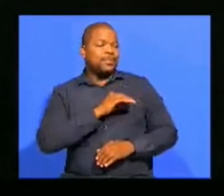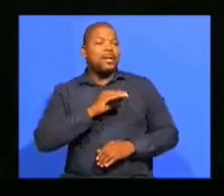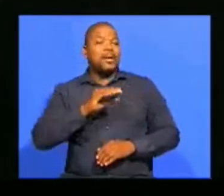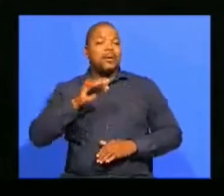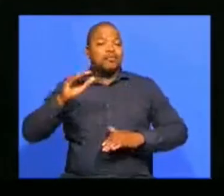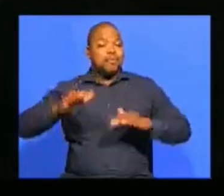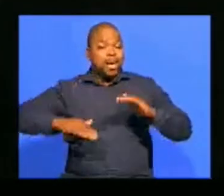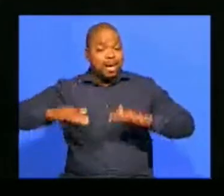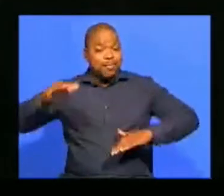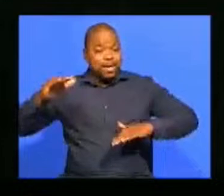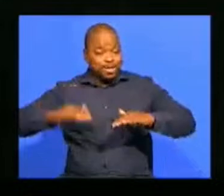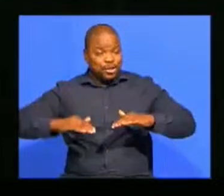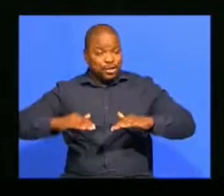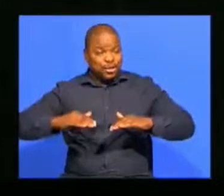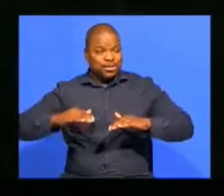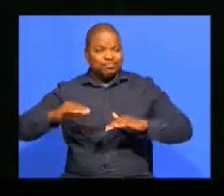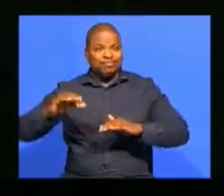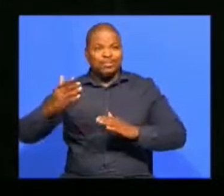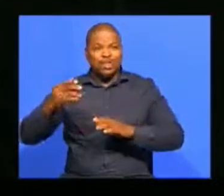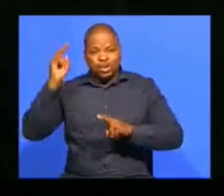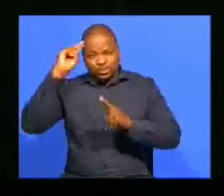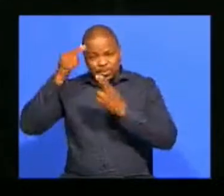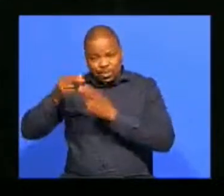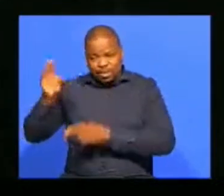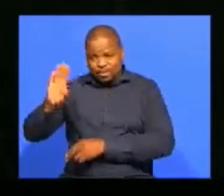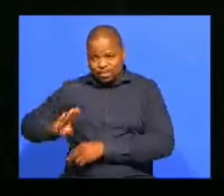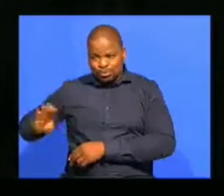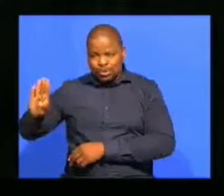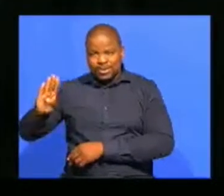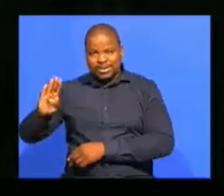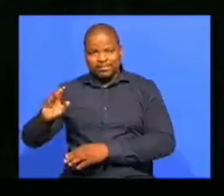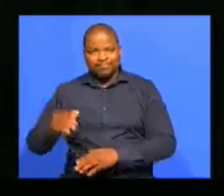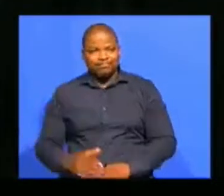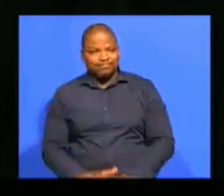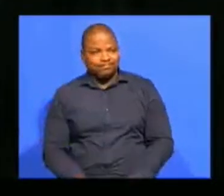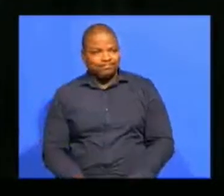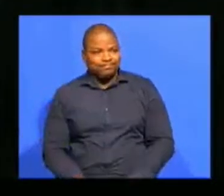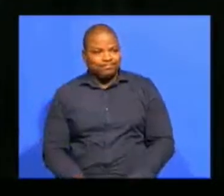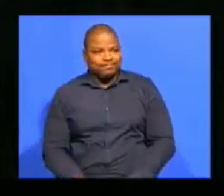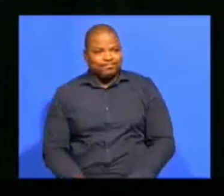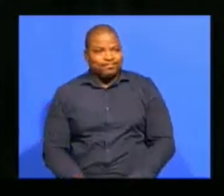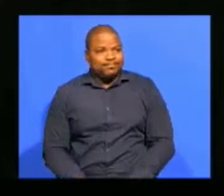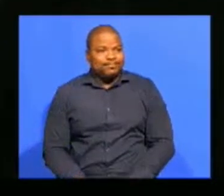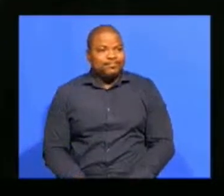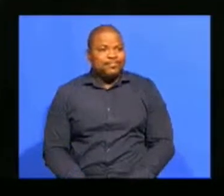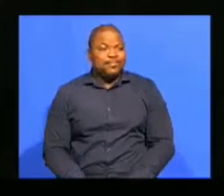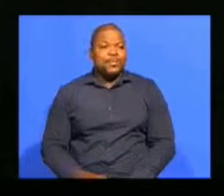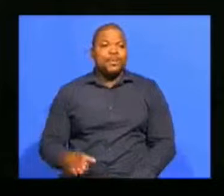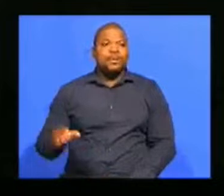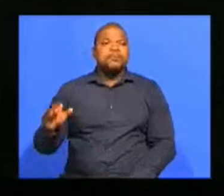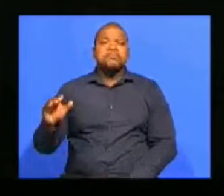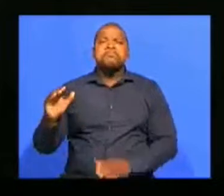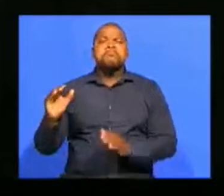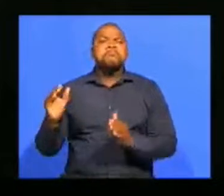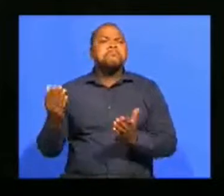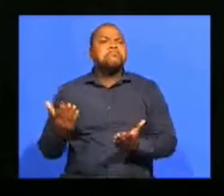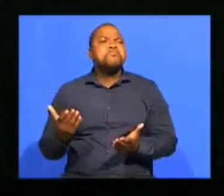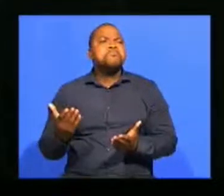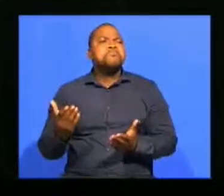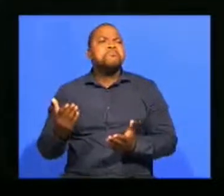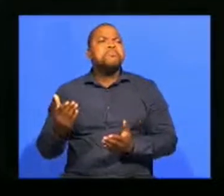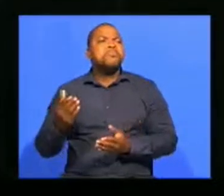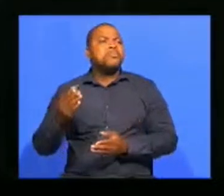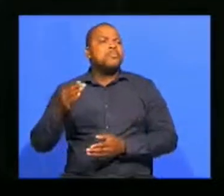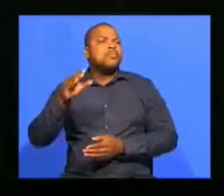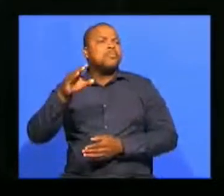Bahamas, tenable at the University of Botswana, and Botswana